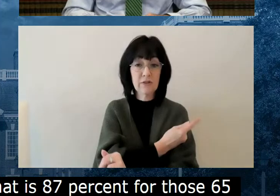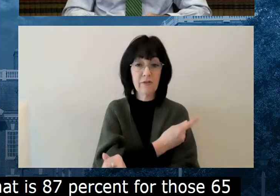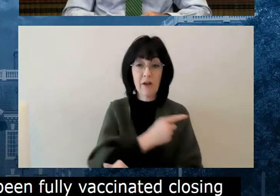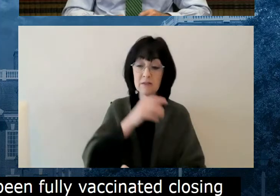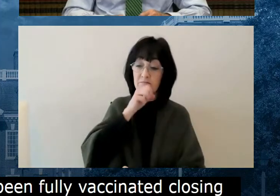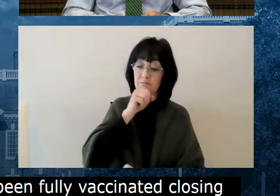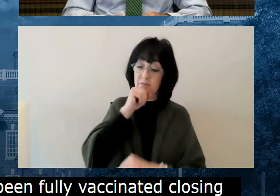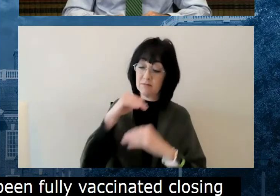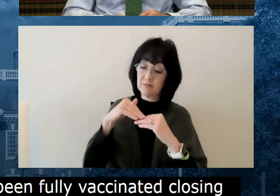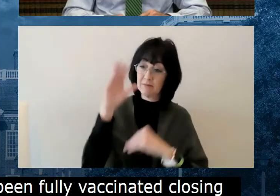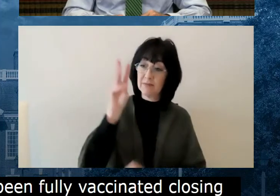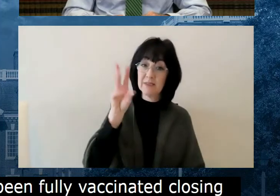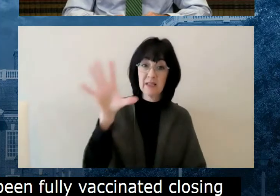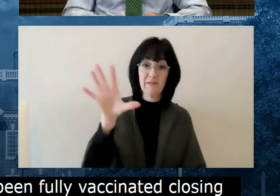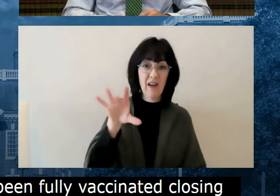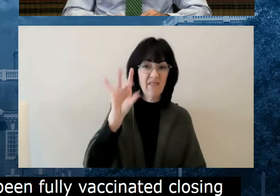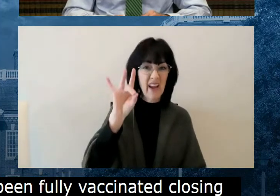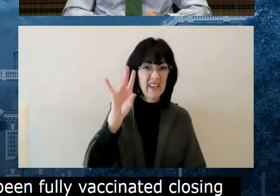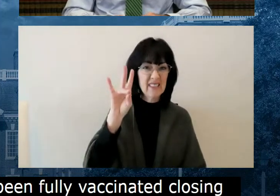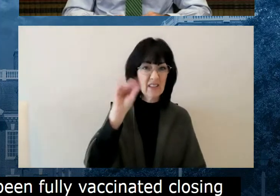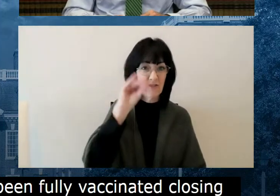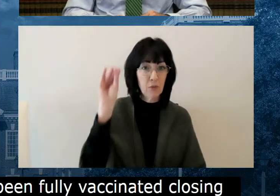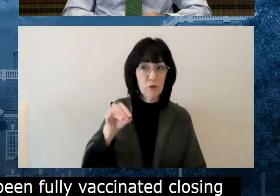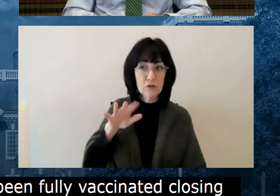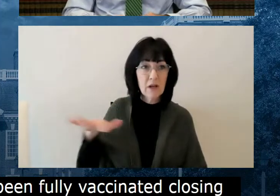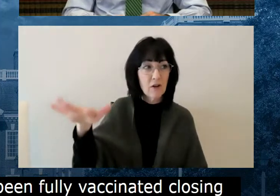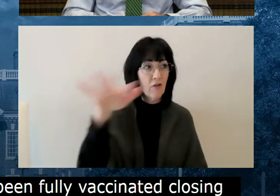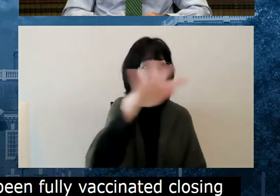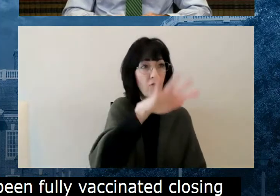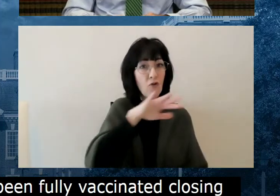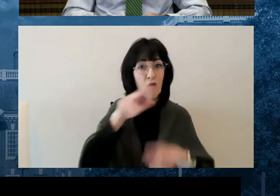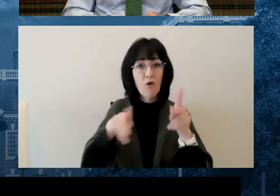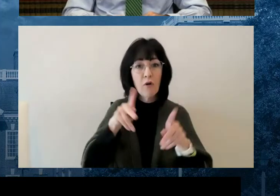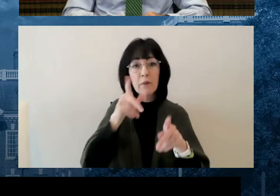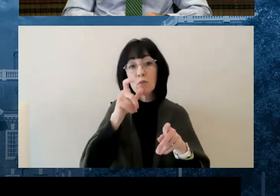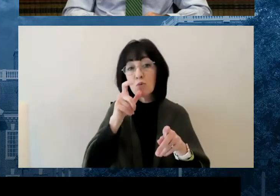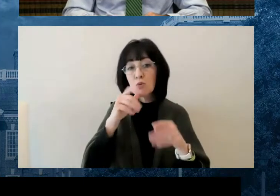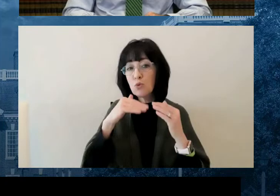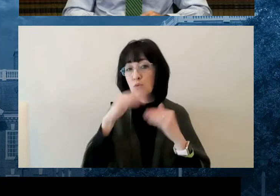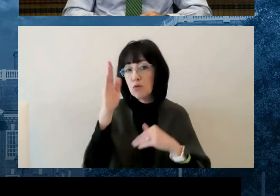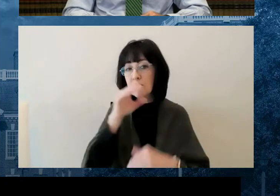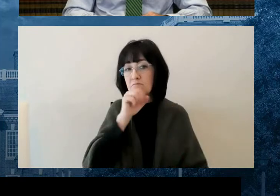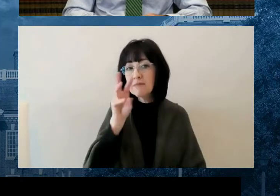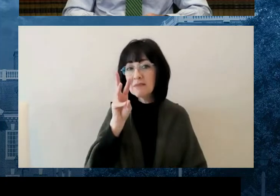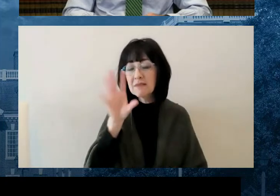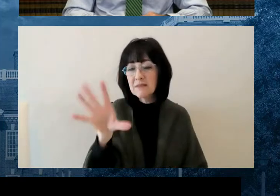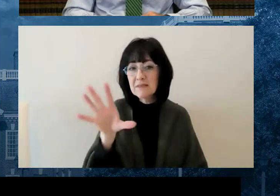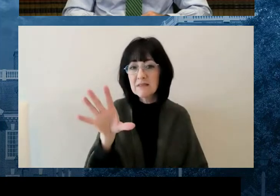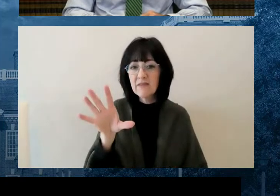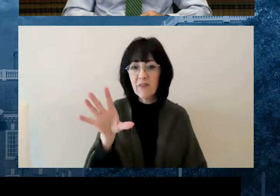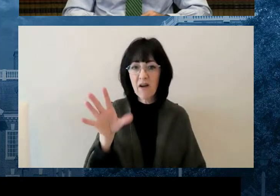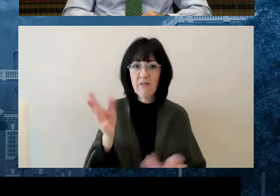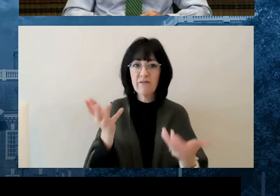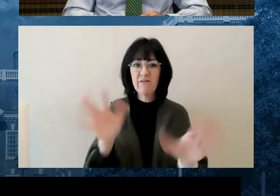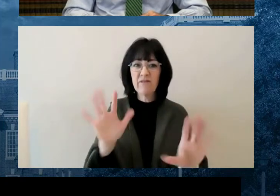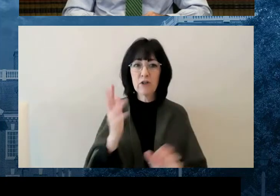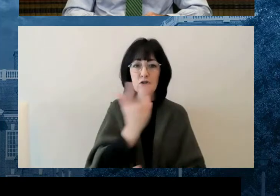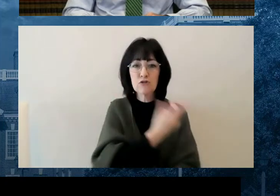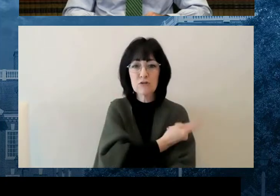So that's one of the reasons, the main reason you're seeing those other data on the decline. And